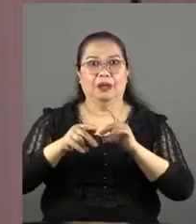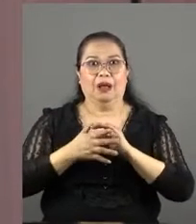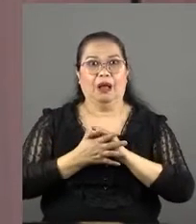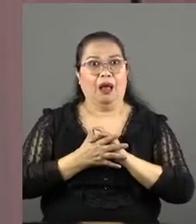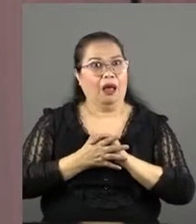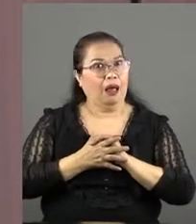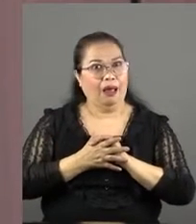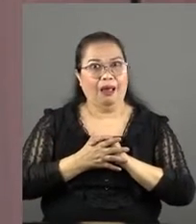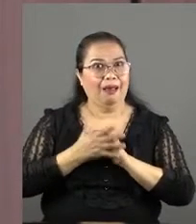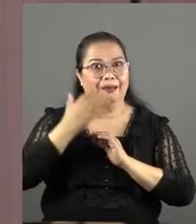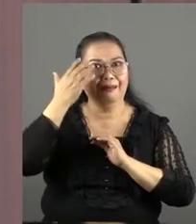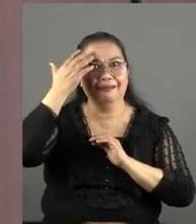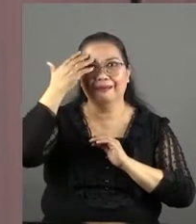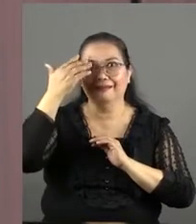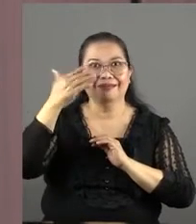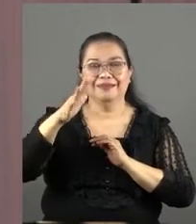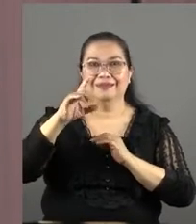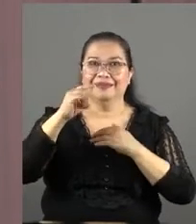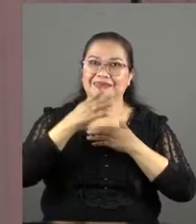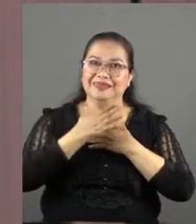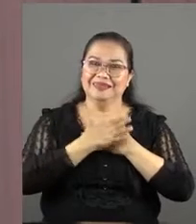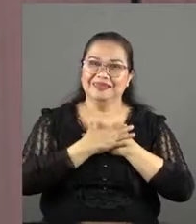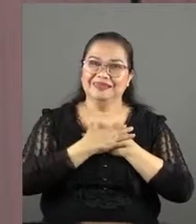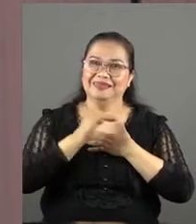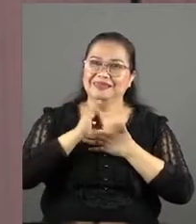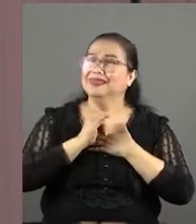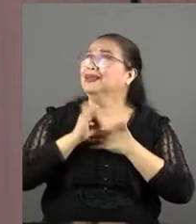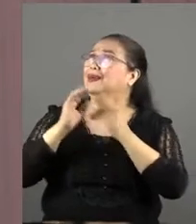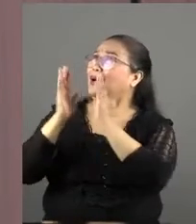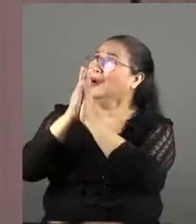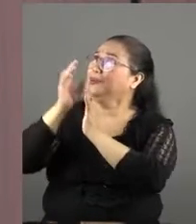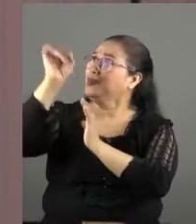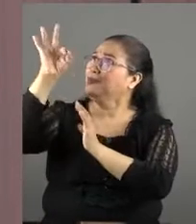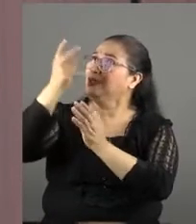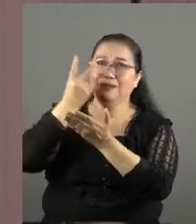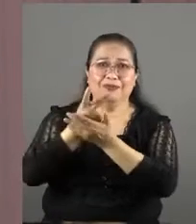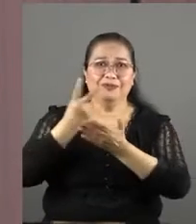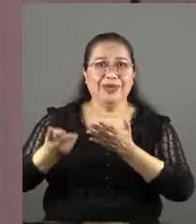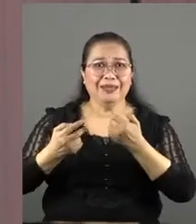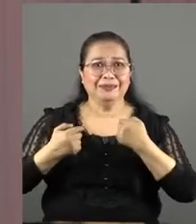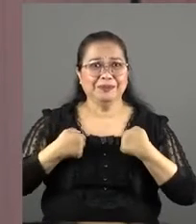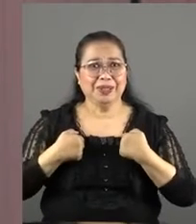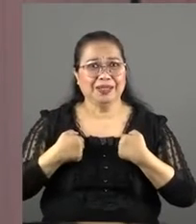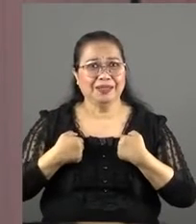who doesn't know grace. I prayed to You and You failed me.